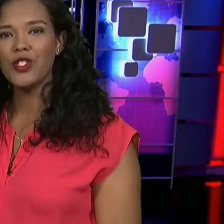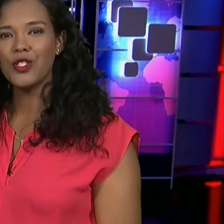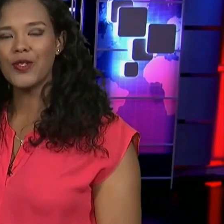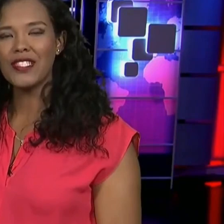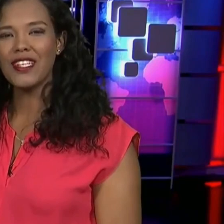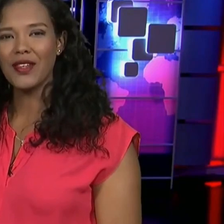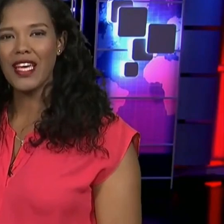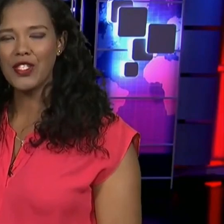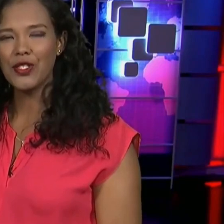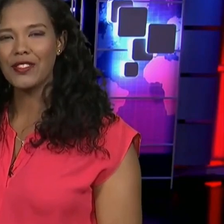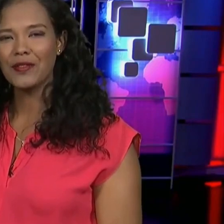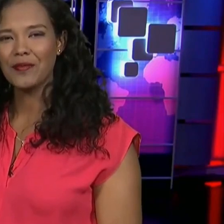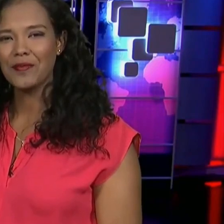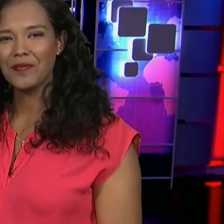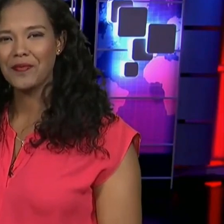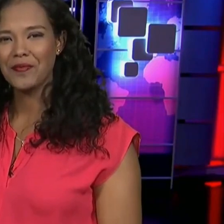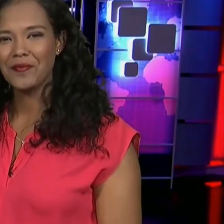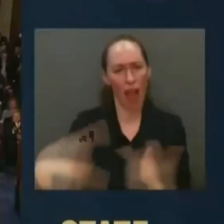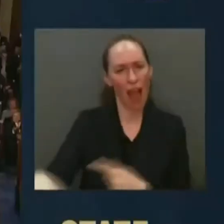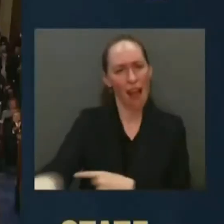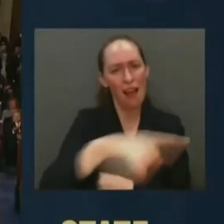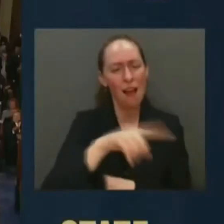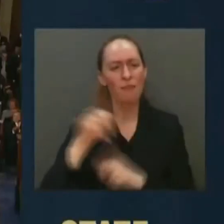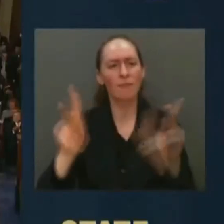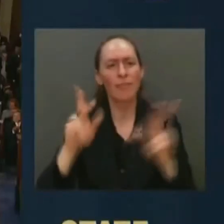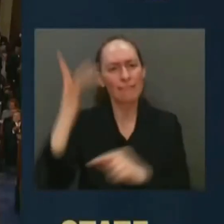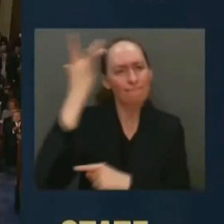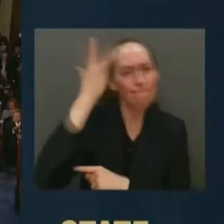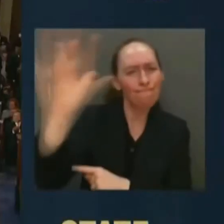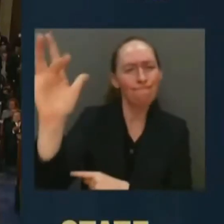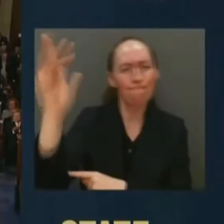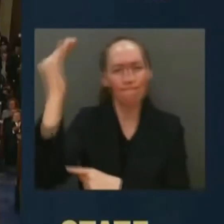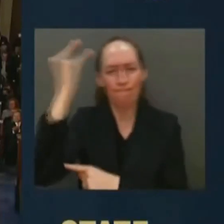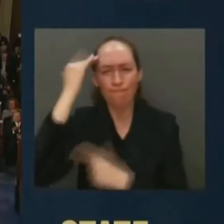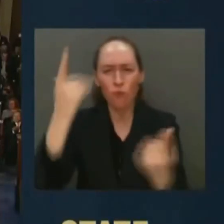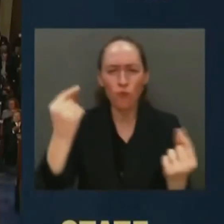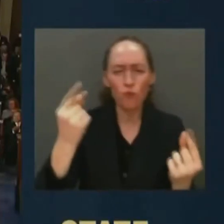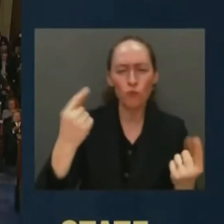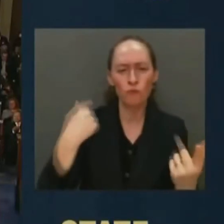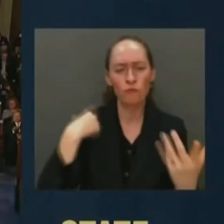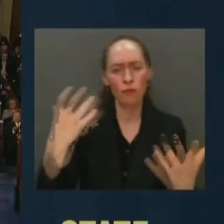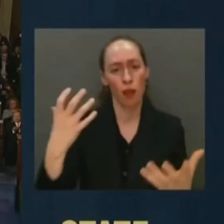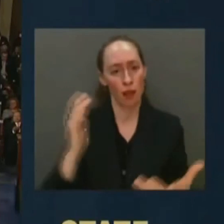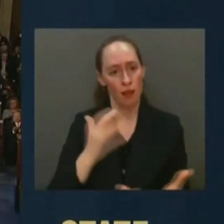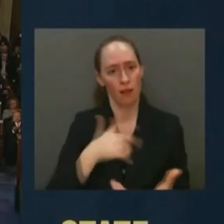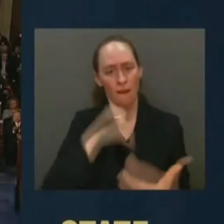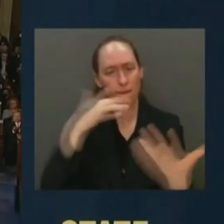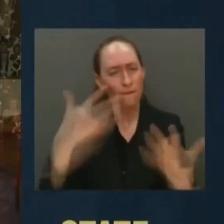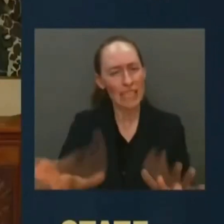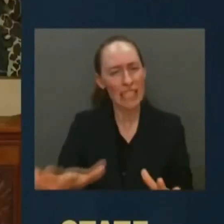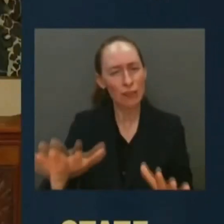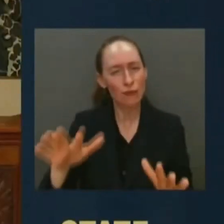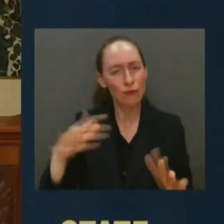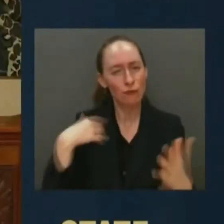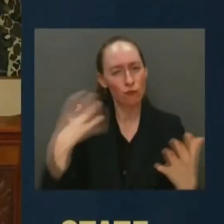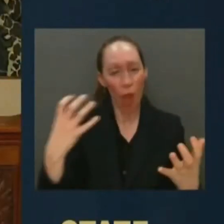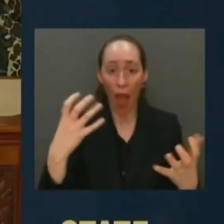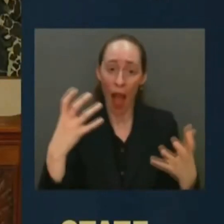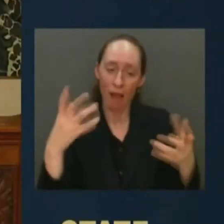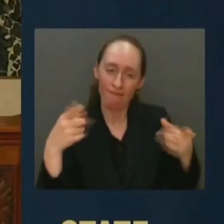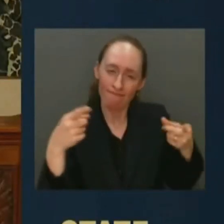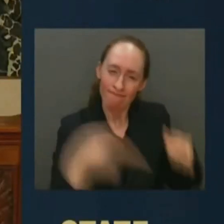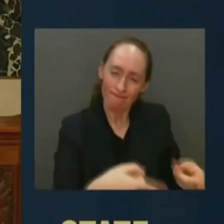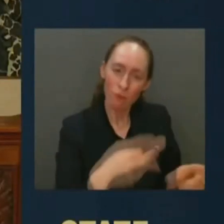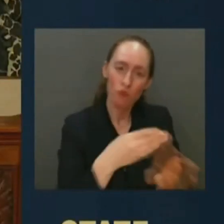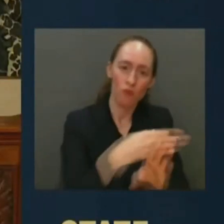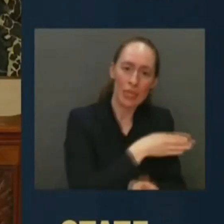role in children's education. Providing access to preschool for 3 and 4 years old. Studies show that children who go